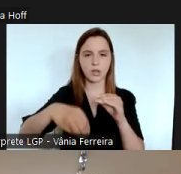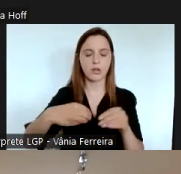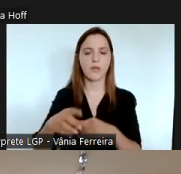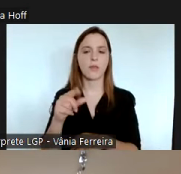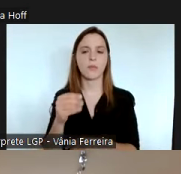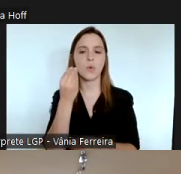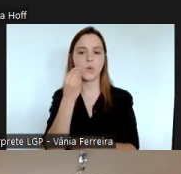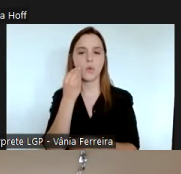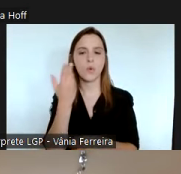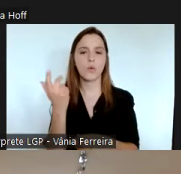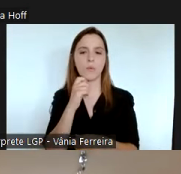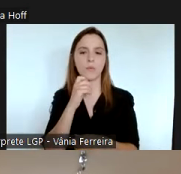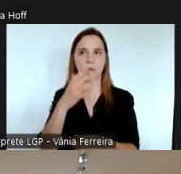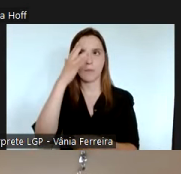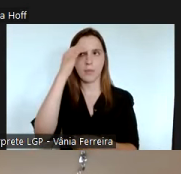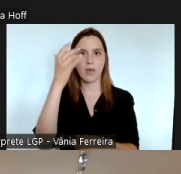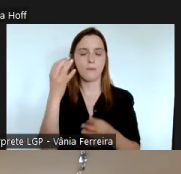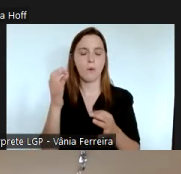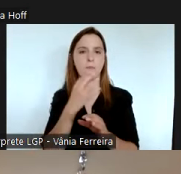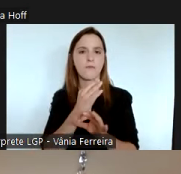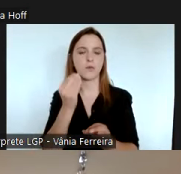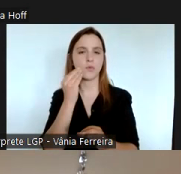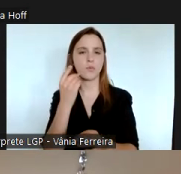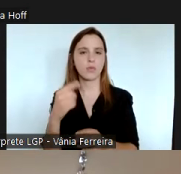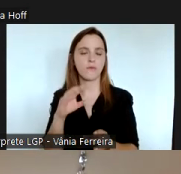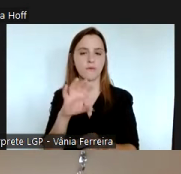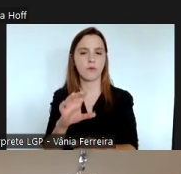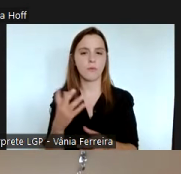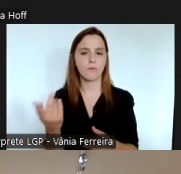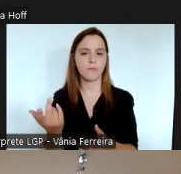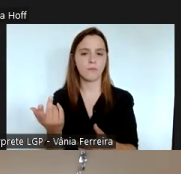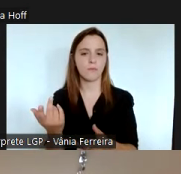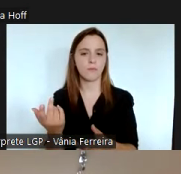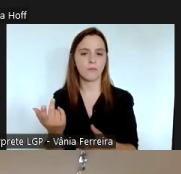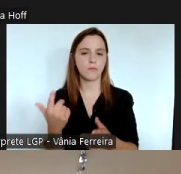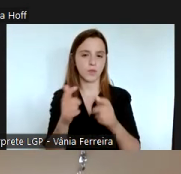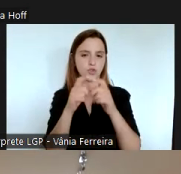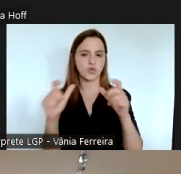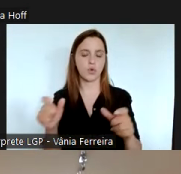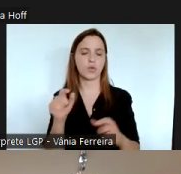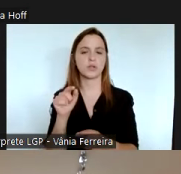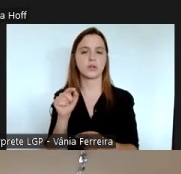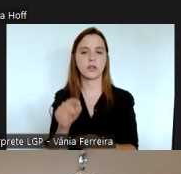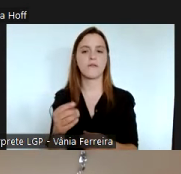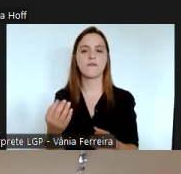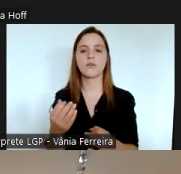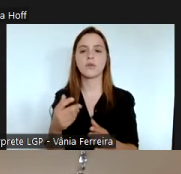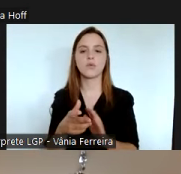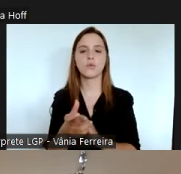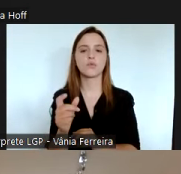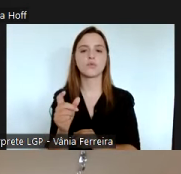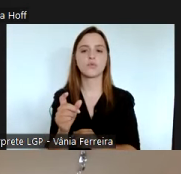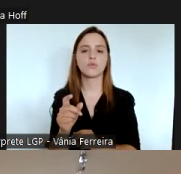an ideal voter proceeds. Our members went to 4 different middle schools in Szeged and gave interactive lectures for